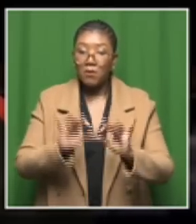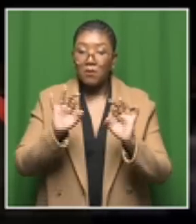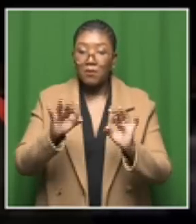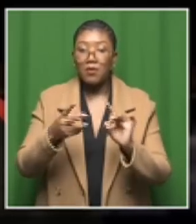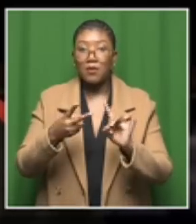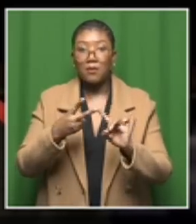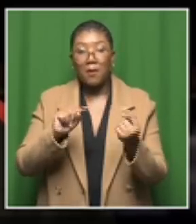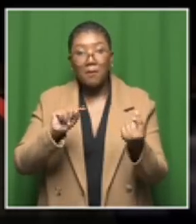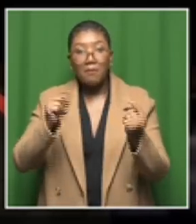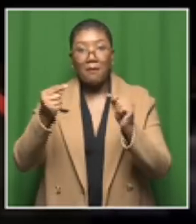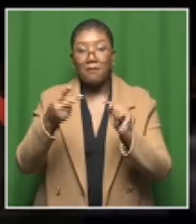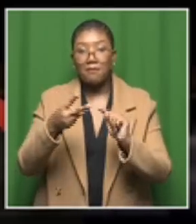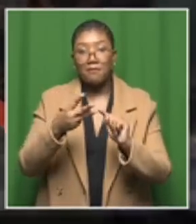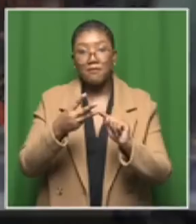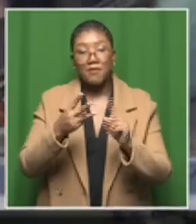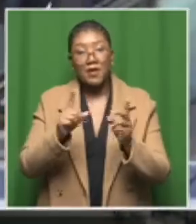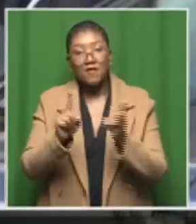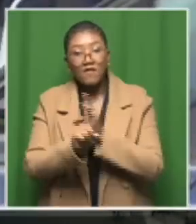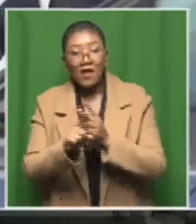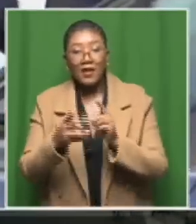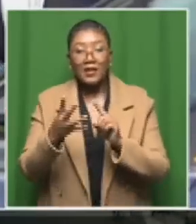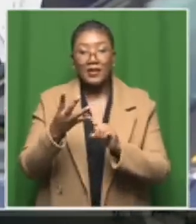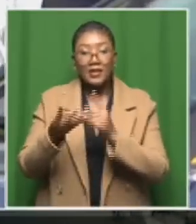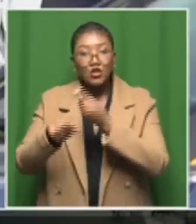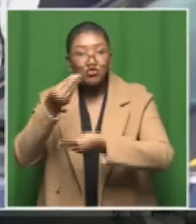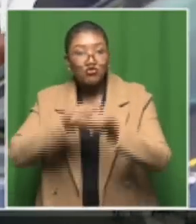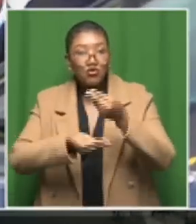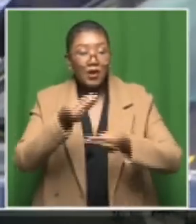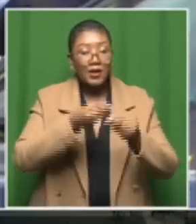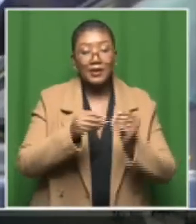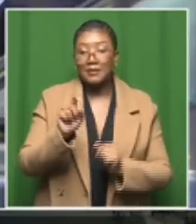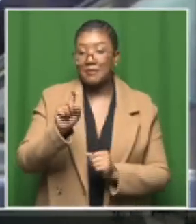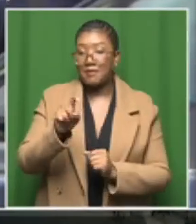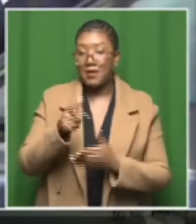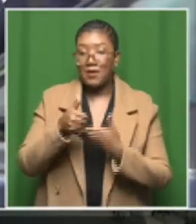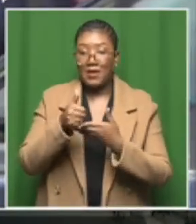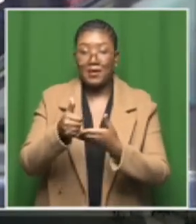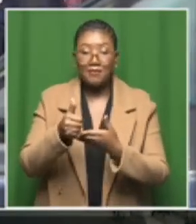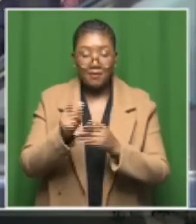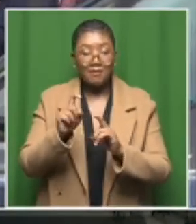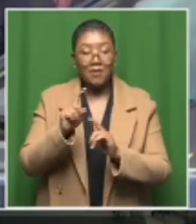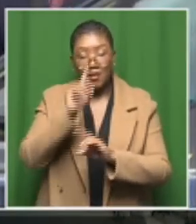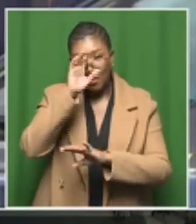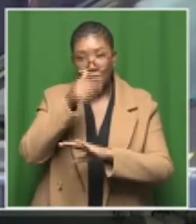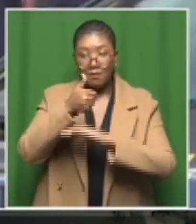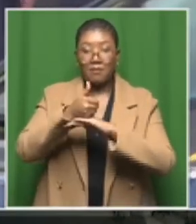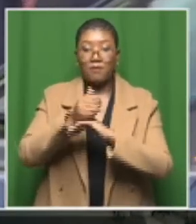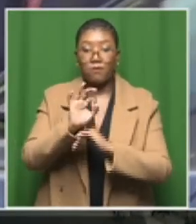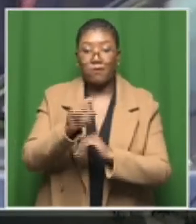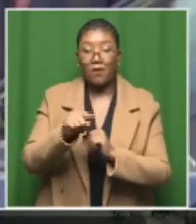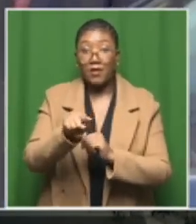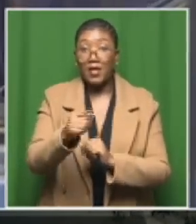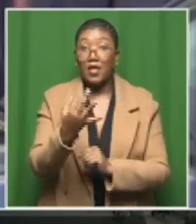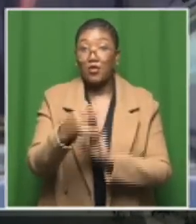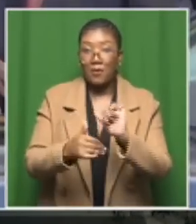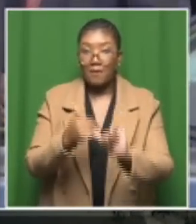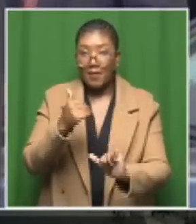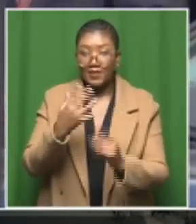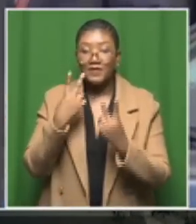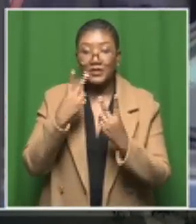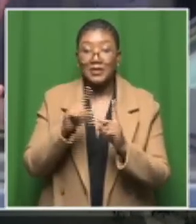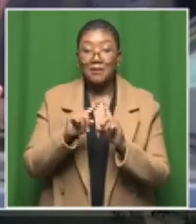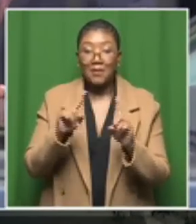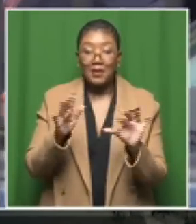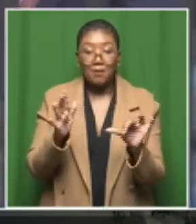irritants, the domestic irritants, the trade irritants on both sides, make sure we have a reset that can be done over the next 3 months. It must respect both